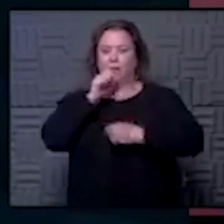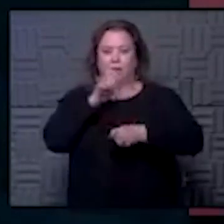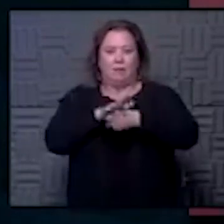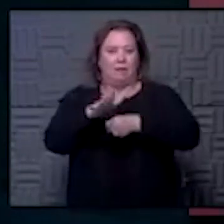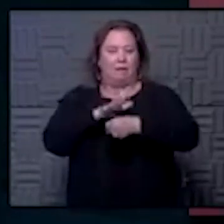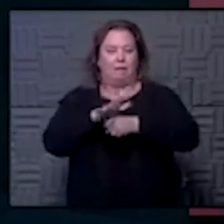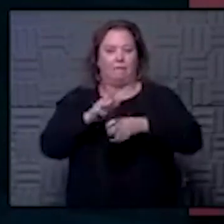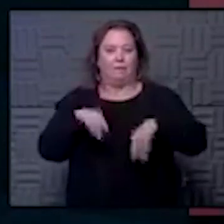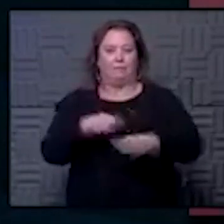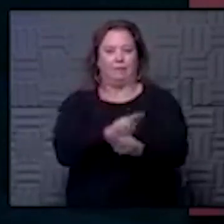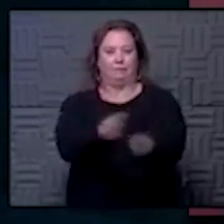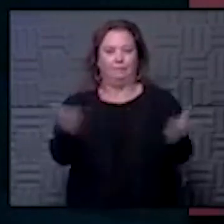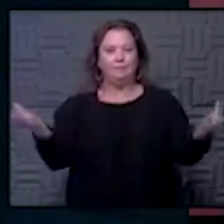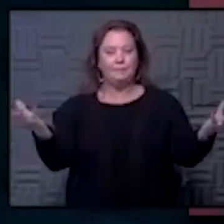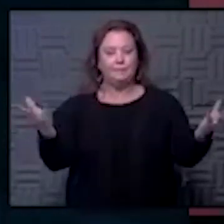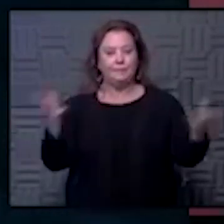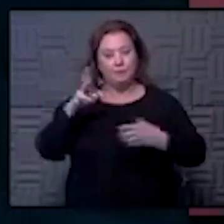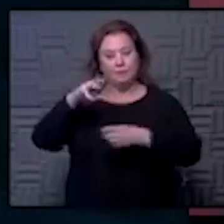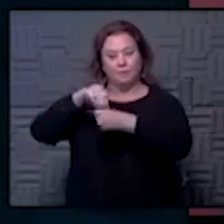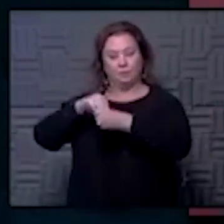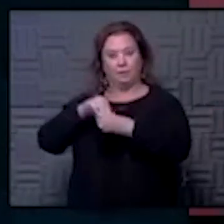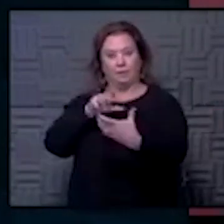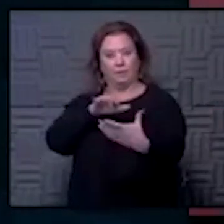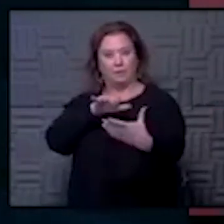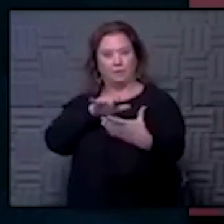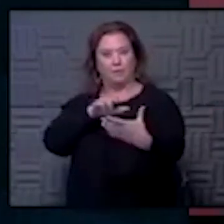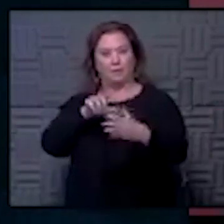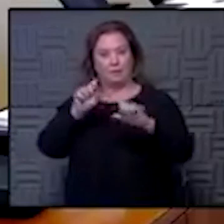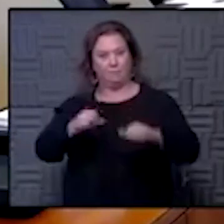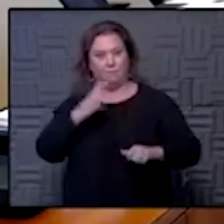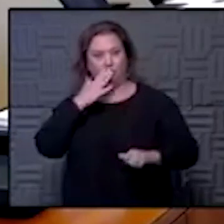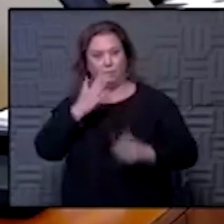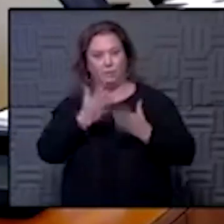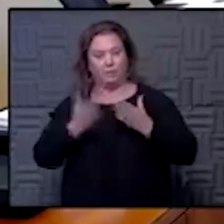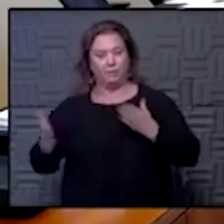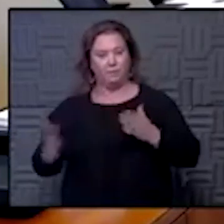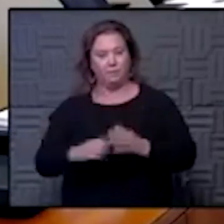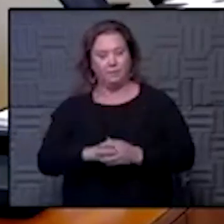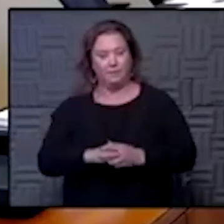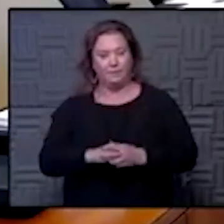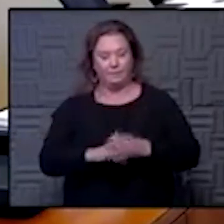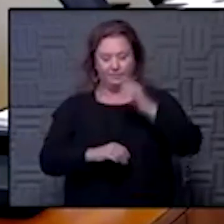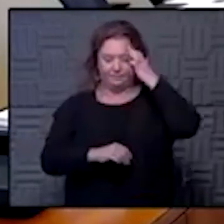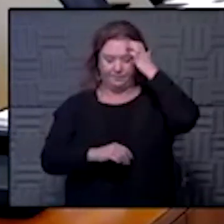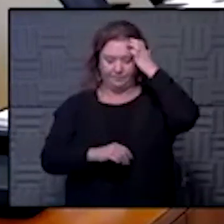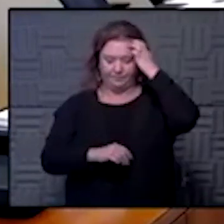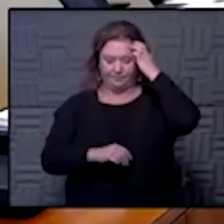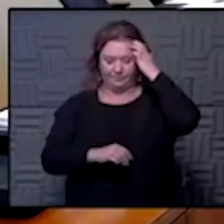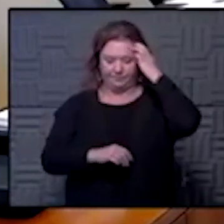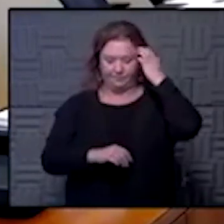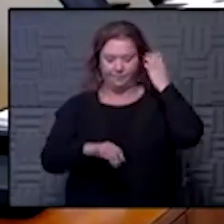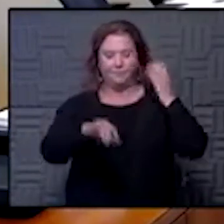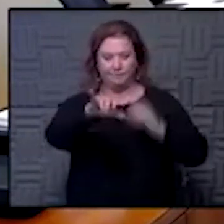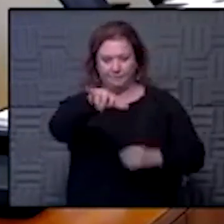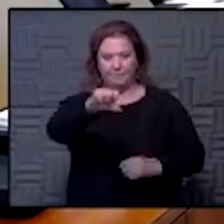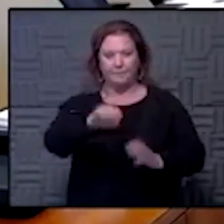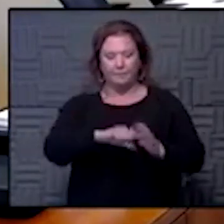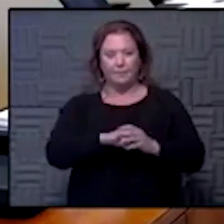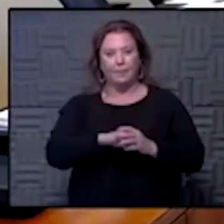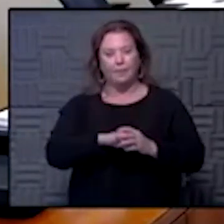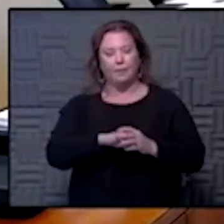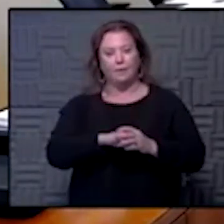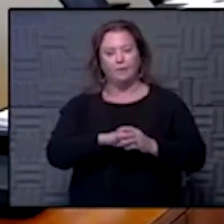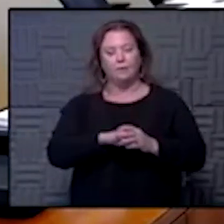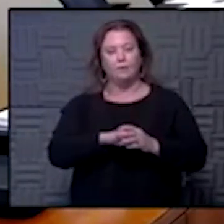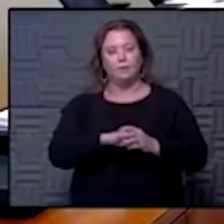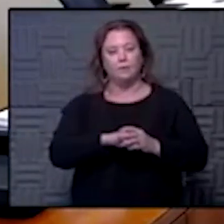to go around. So participating in trials still can be a good thing. Yeah, no, absolutely. And as has